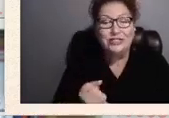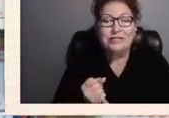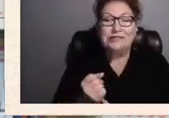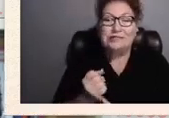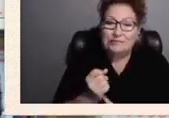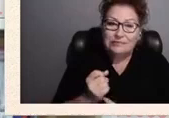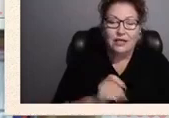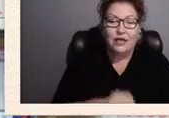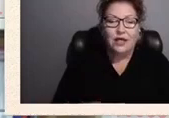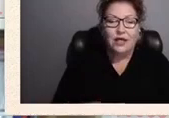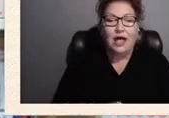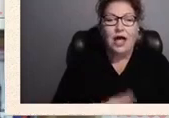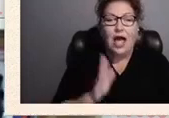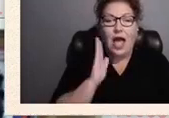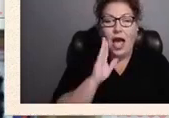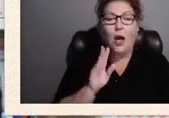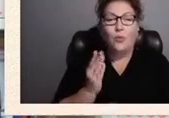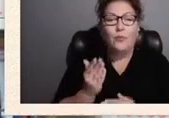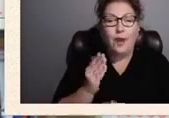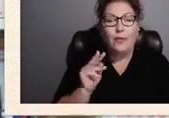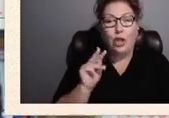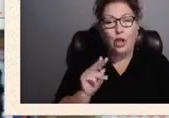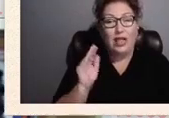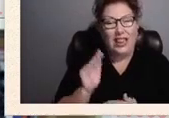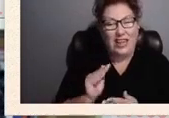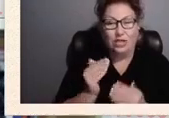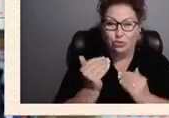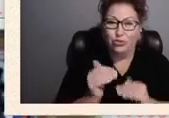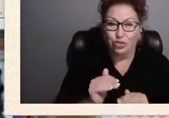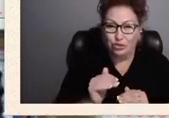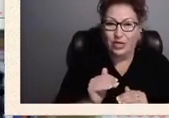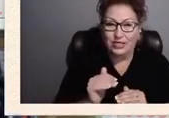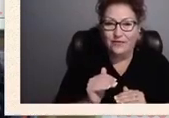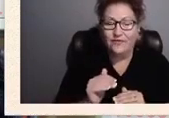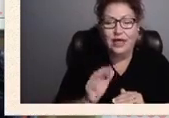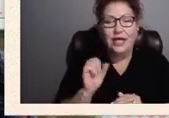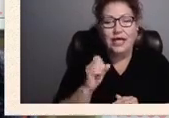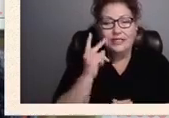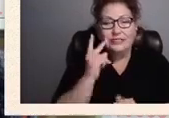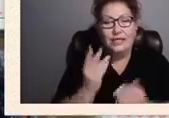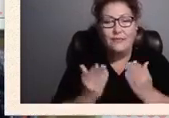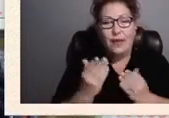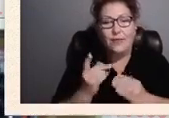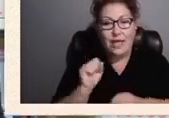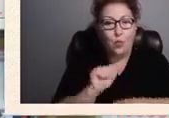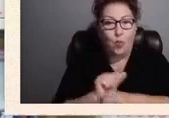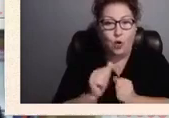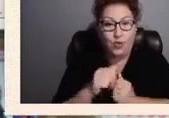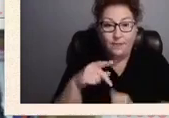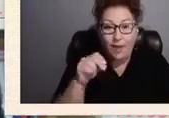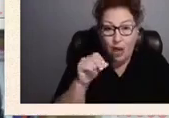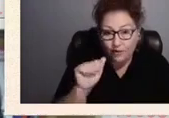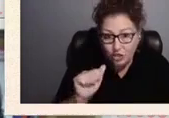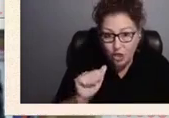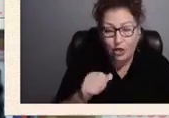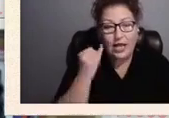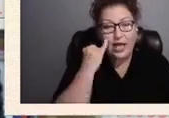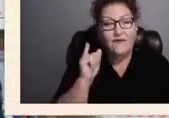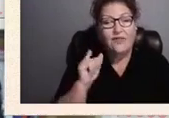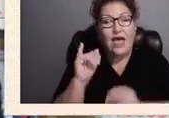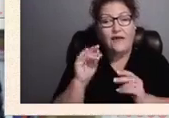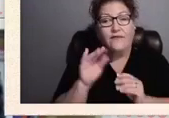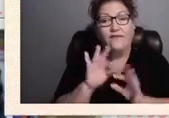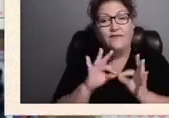I would try to look at the less restrictive. We could see maybe we can work with power of attorney. If that family member is willing